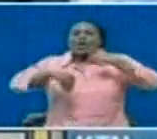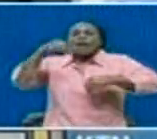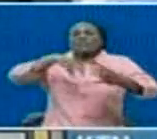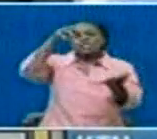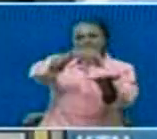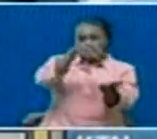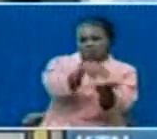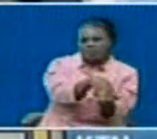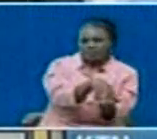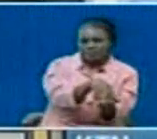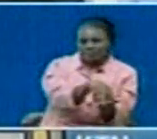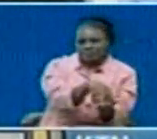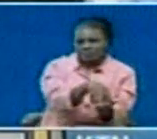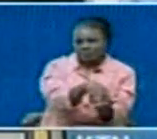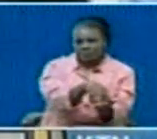circumstances.